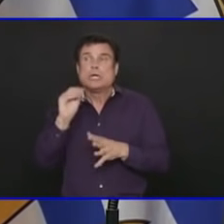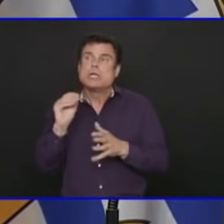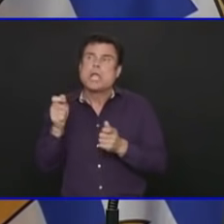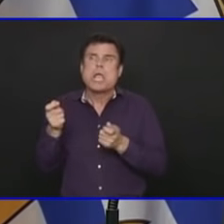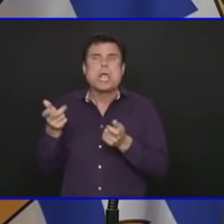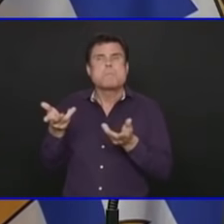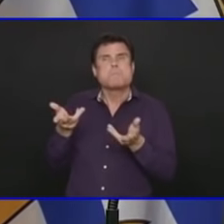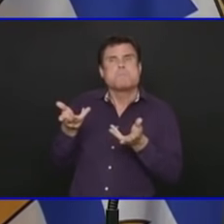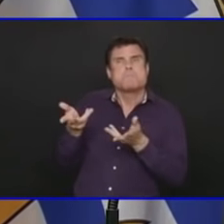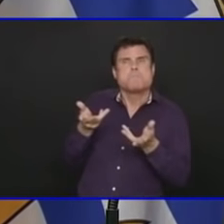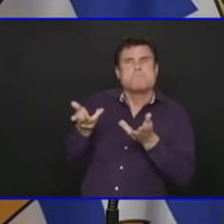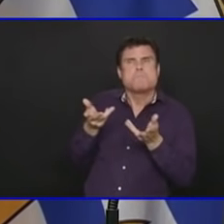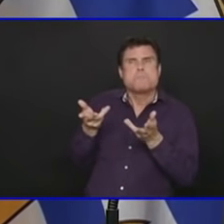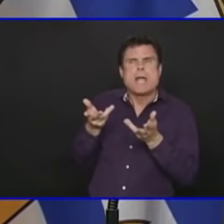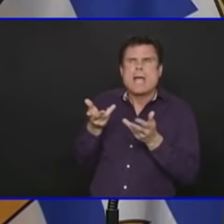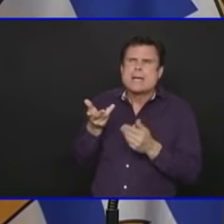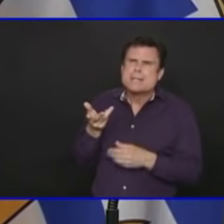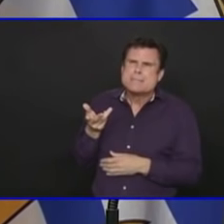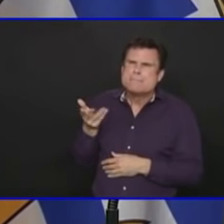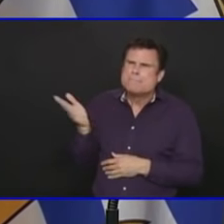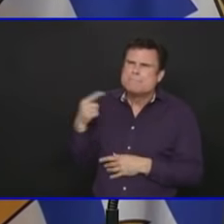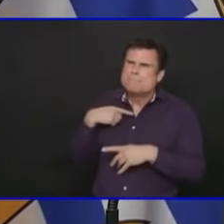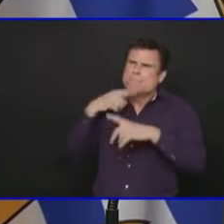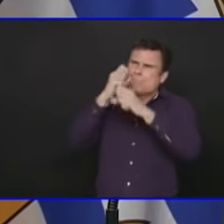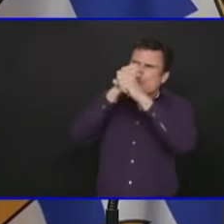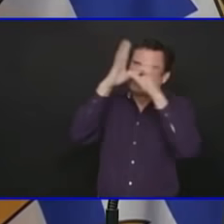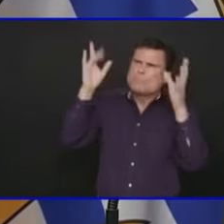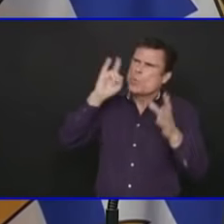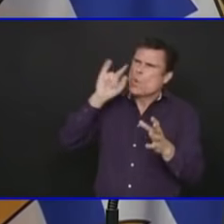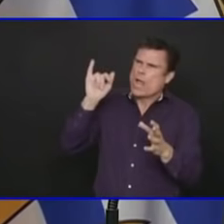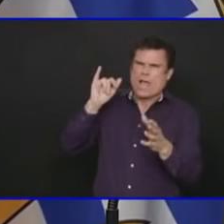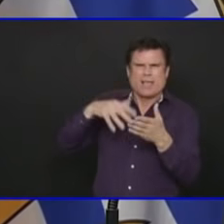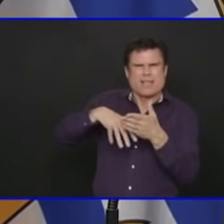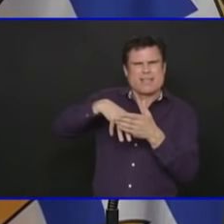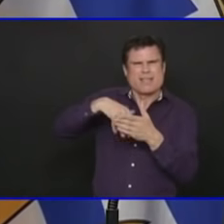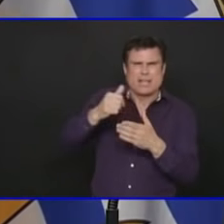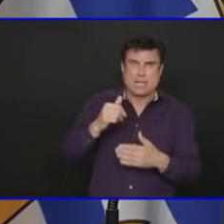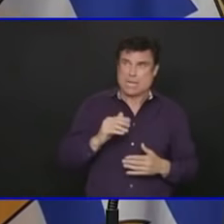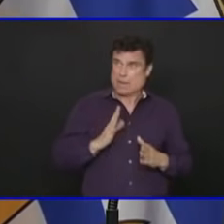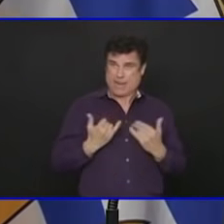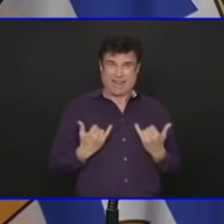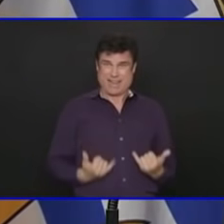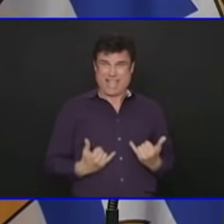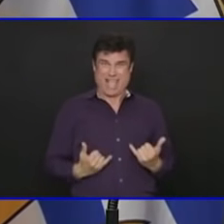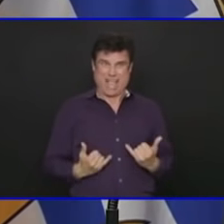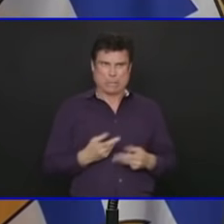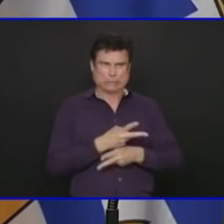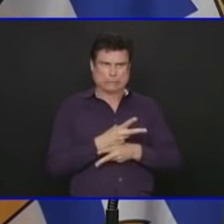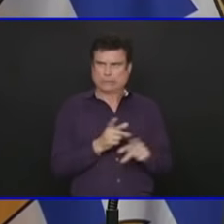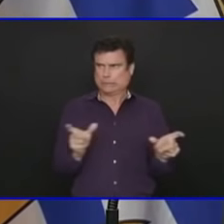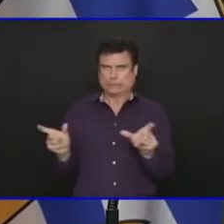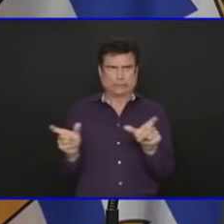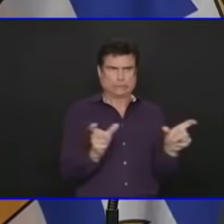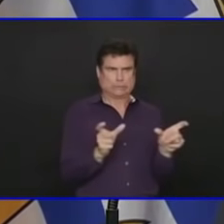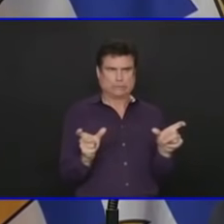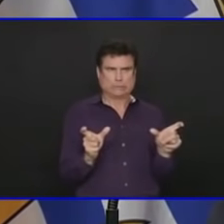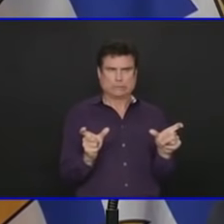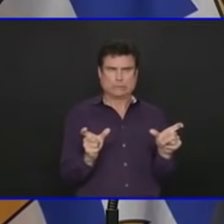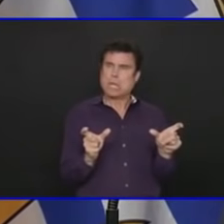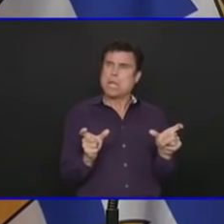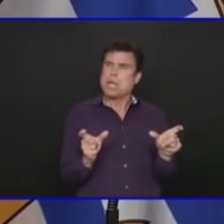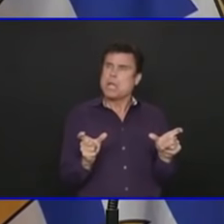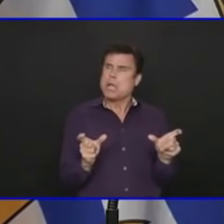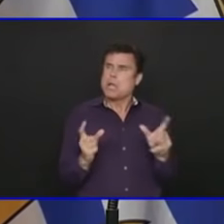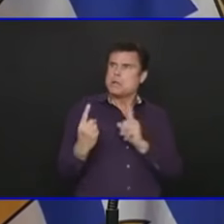social distancing and other that hierarchical code that was outlined in the presentation.